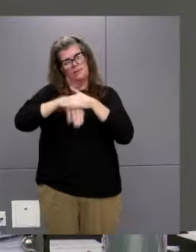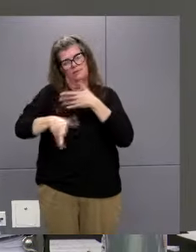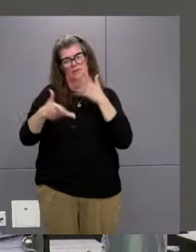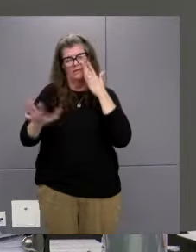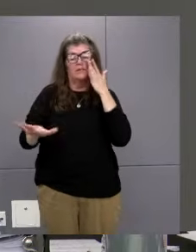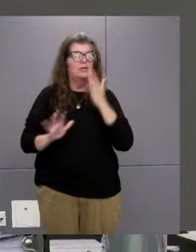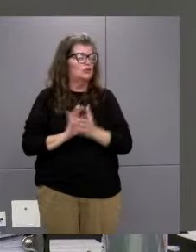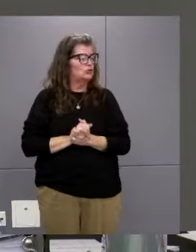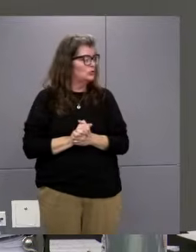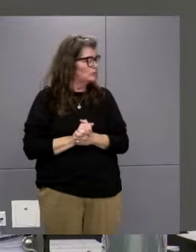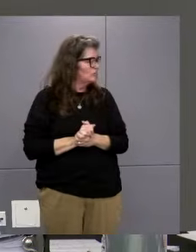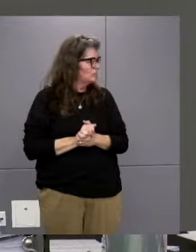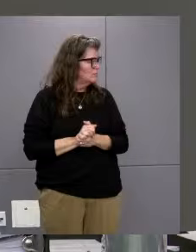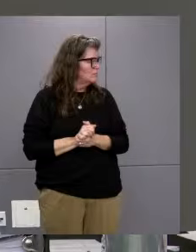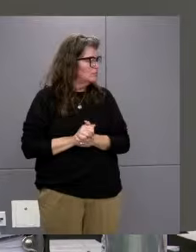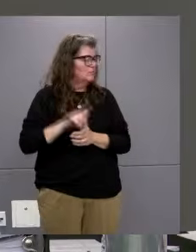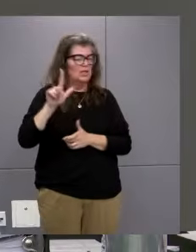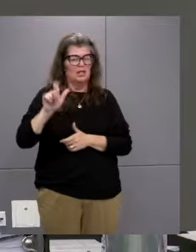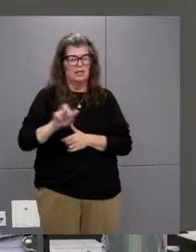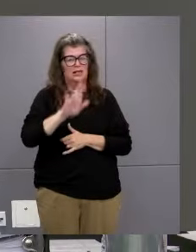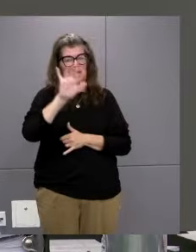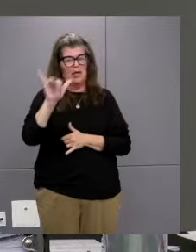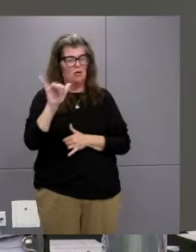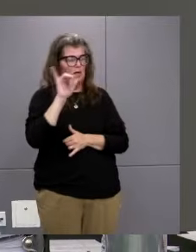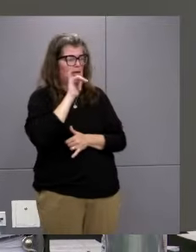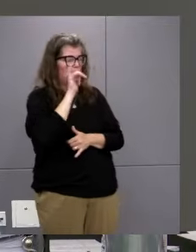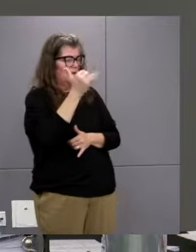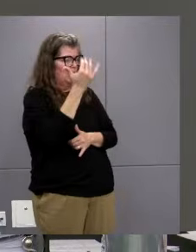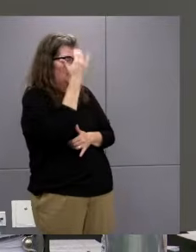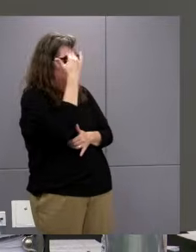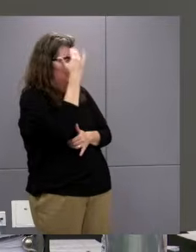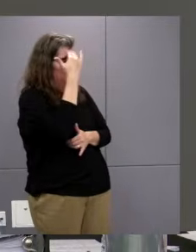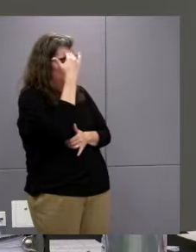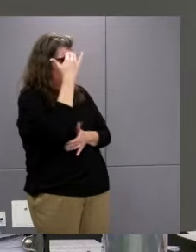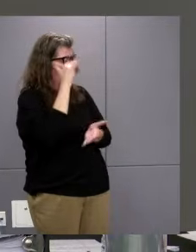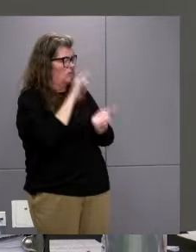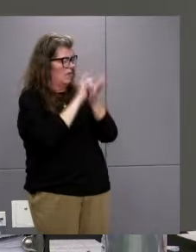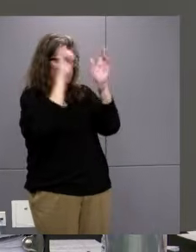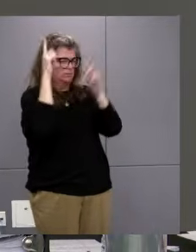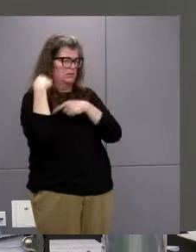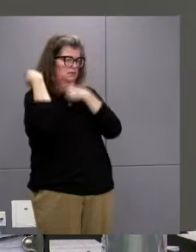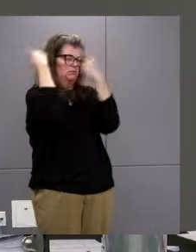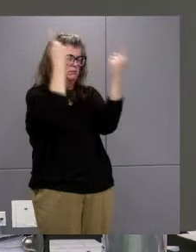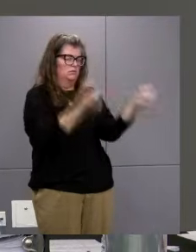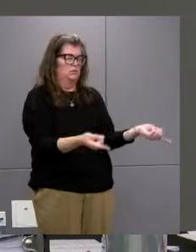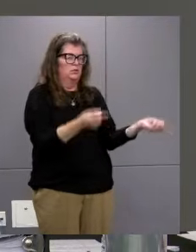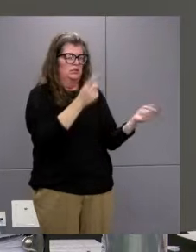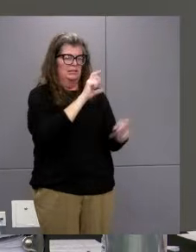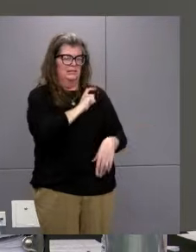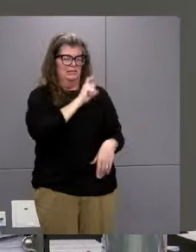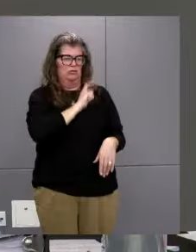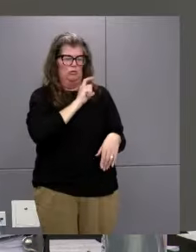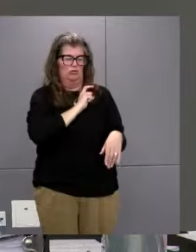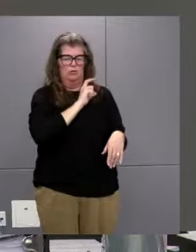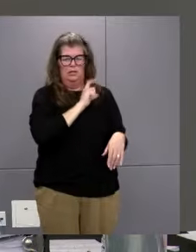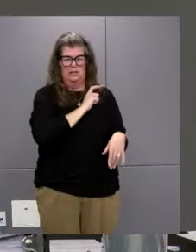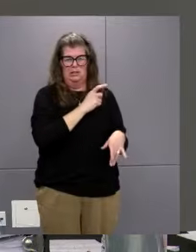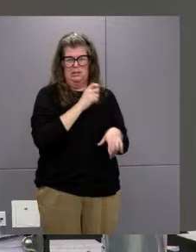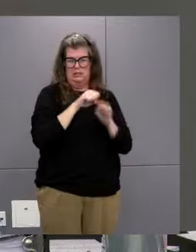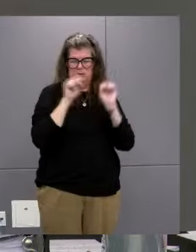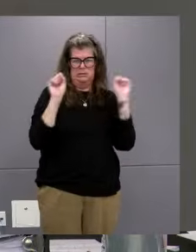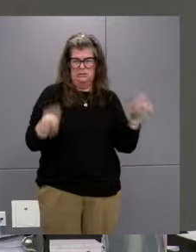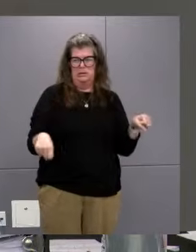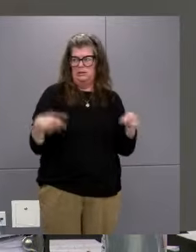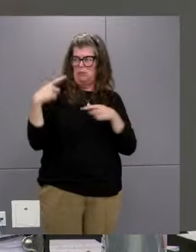well, Larry, I was not aware that that's been in motion for several years